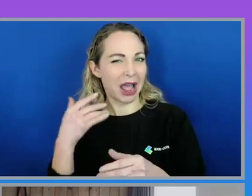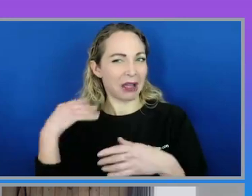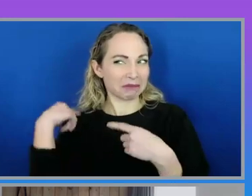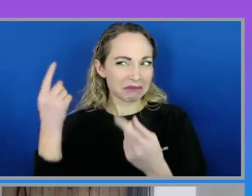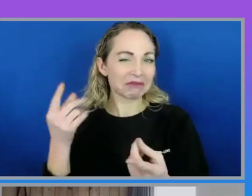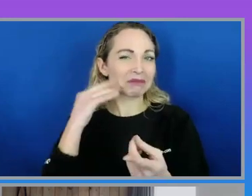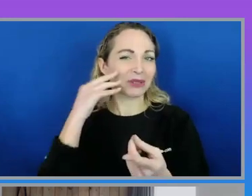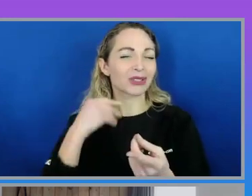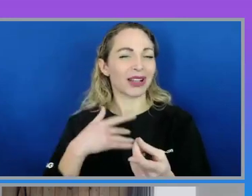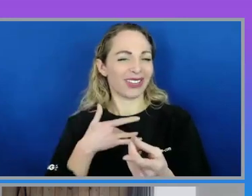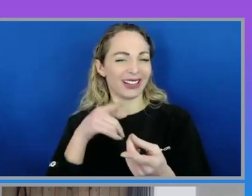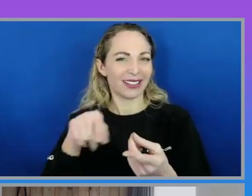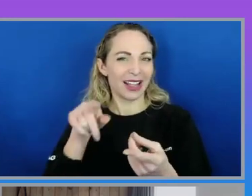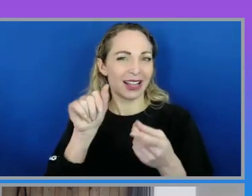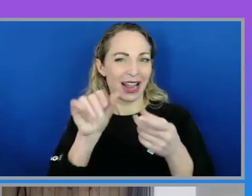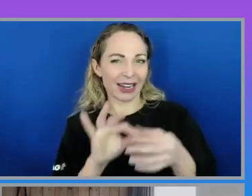it.